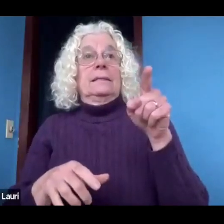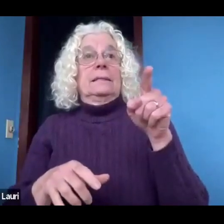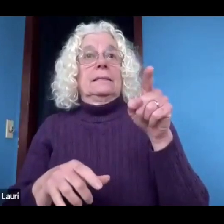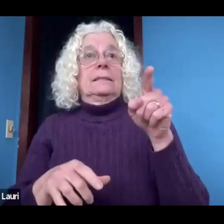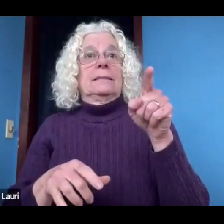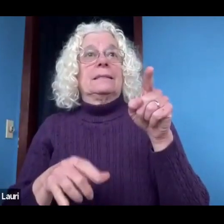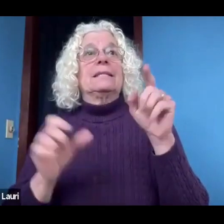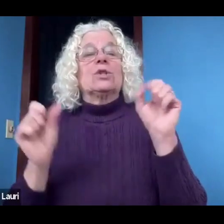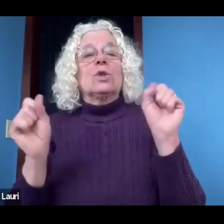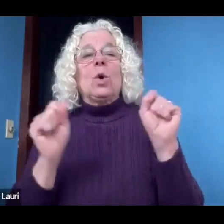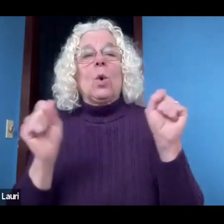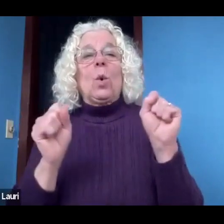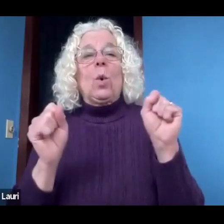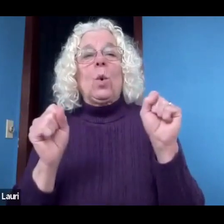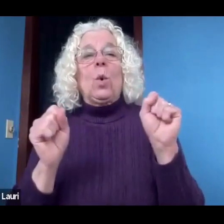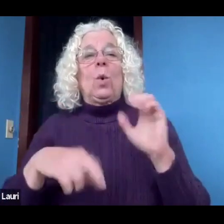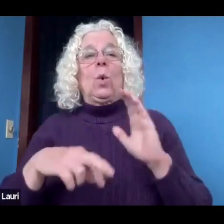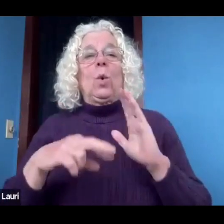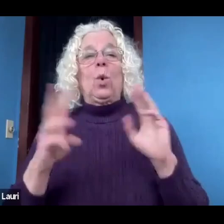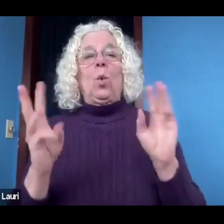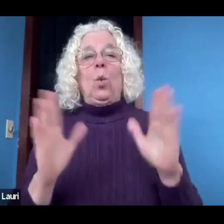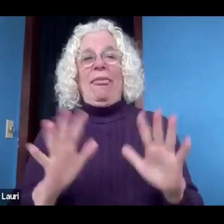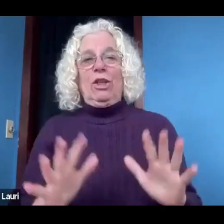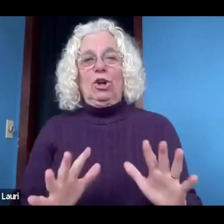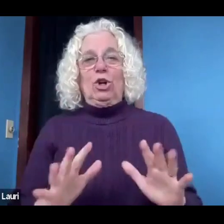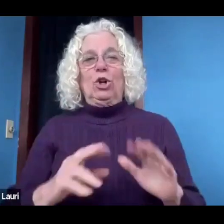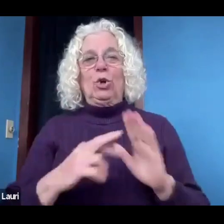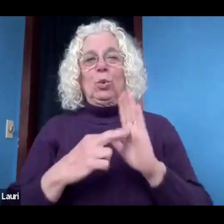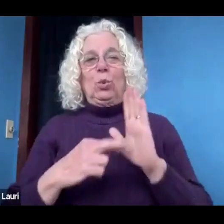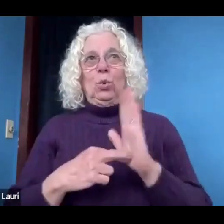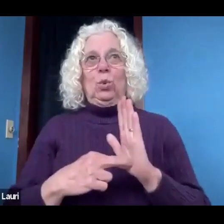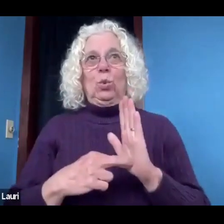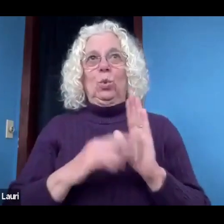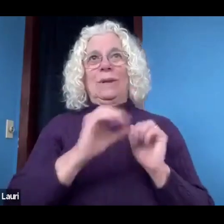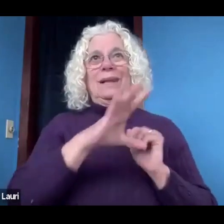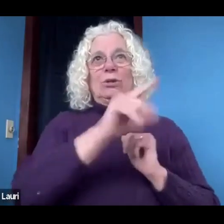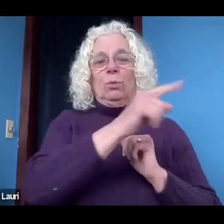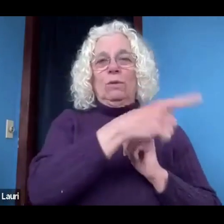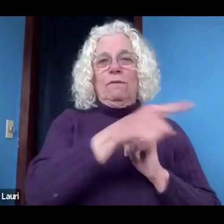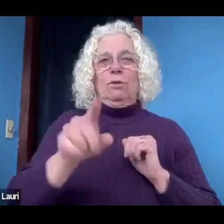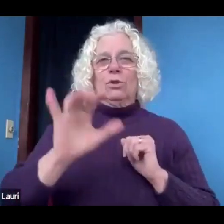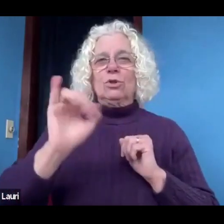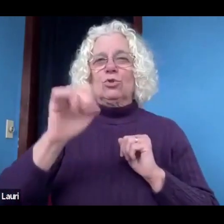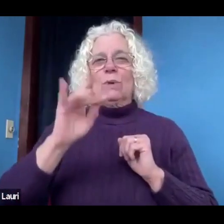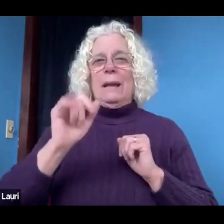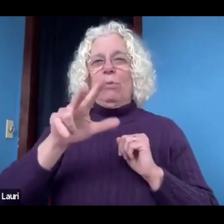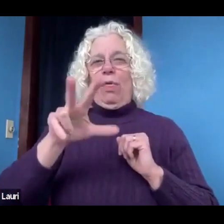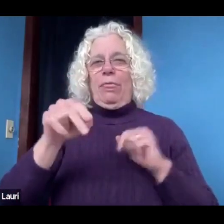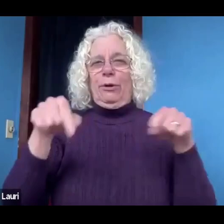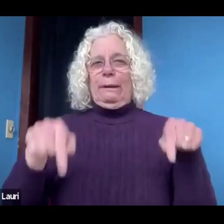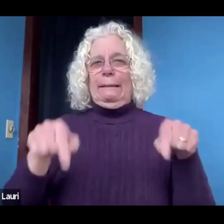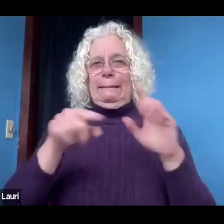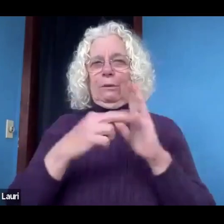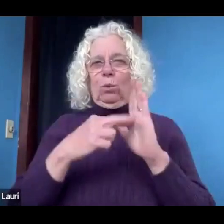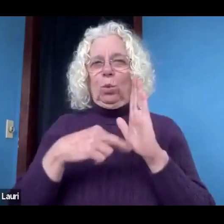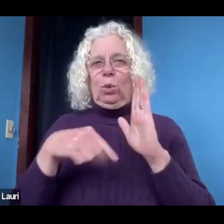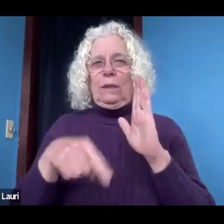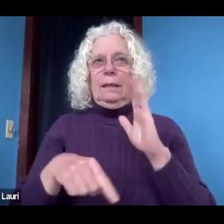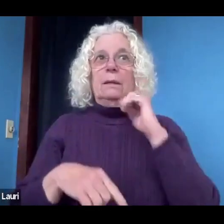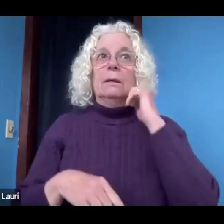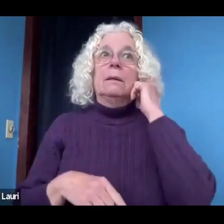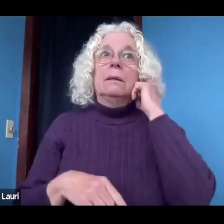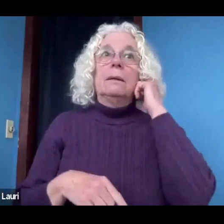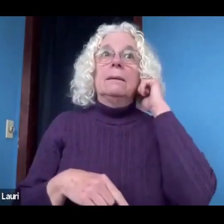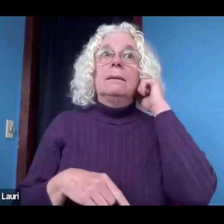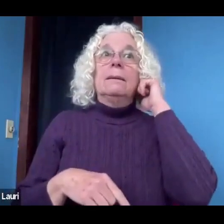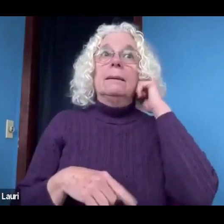rule. That's active and valid every year from October 1st through April 30th. So basically telling